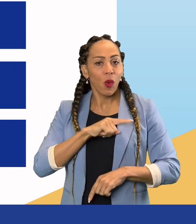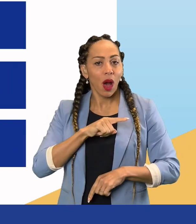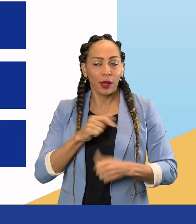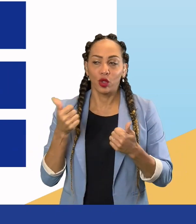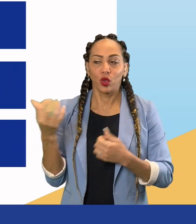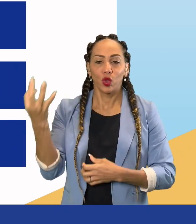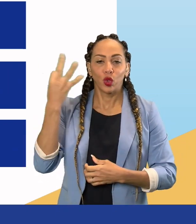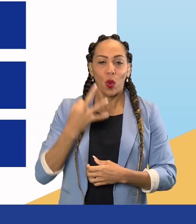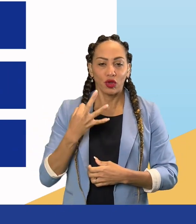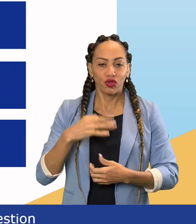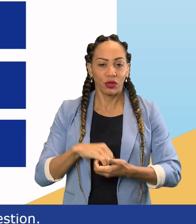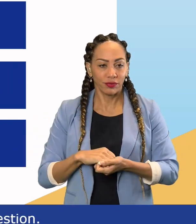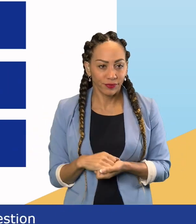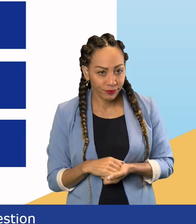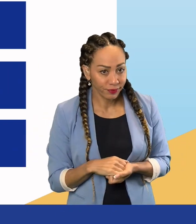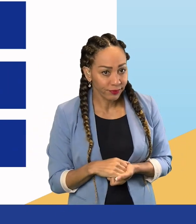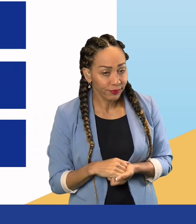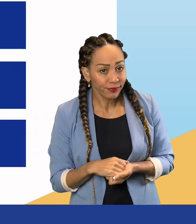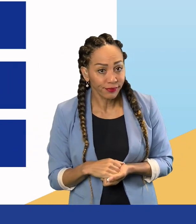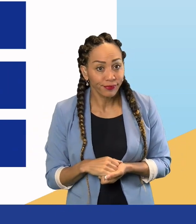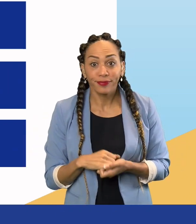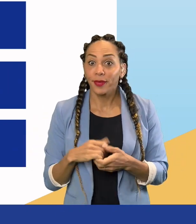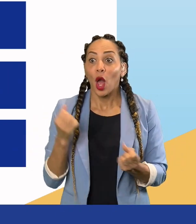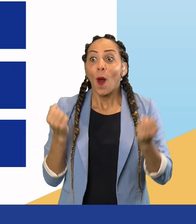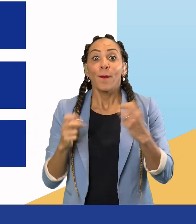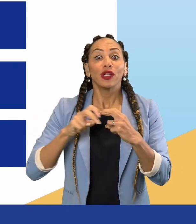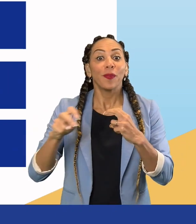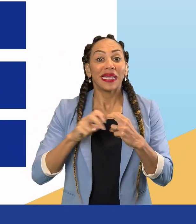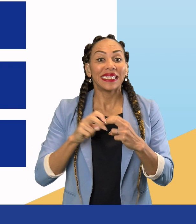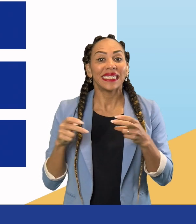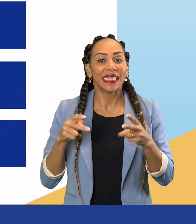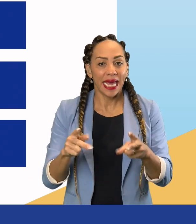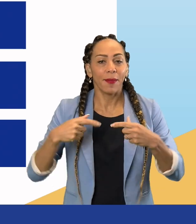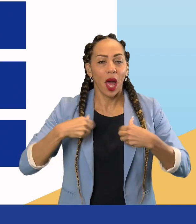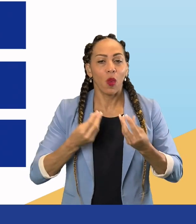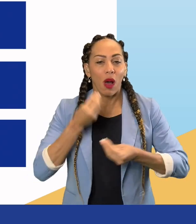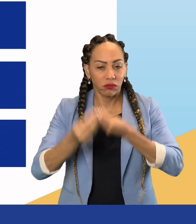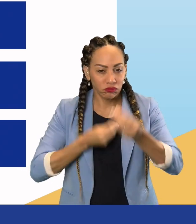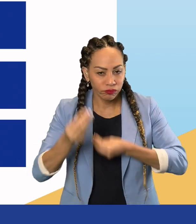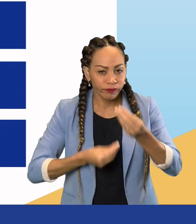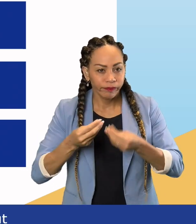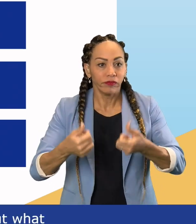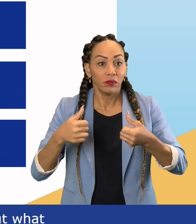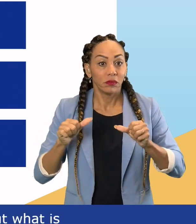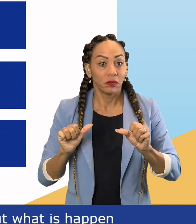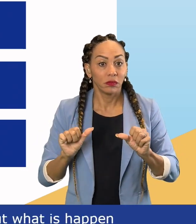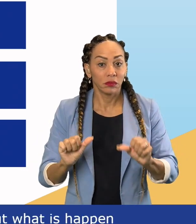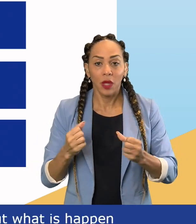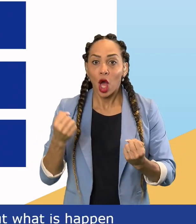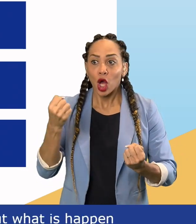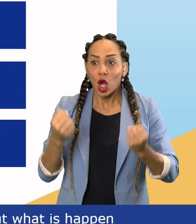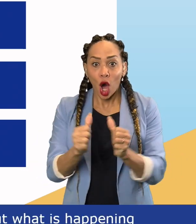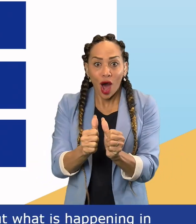to have a chat about what's happening on the Motability scheme, what's happening in the car industry, so more broadly than just the scheme,